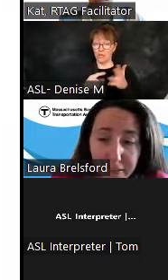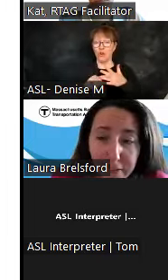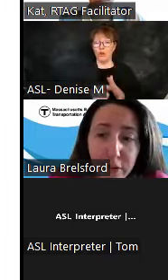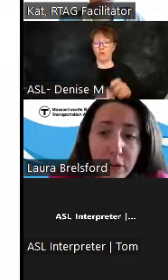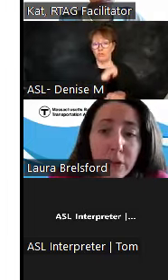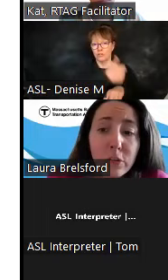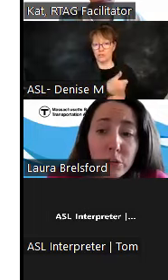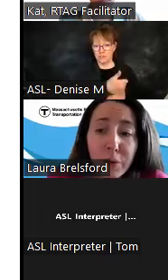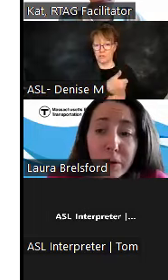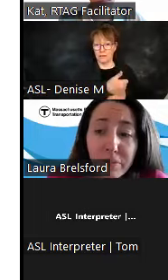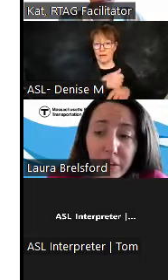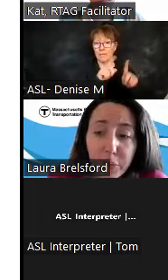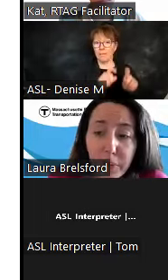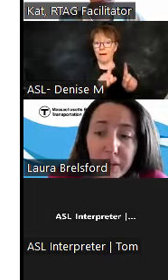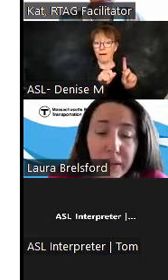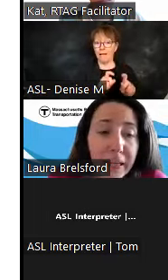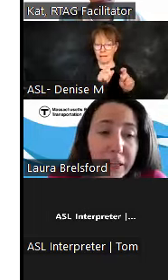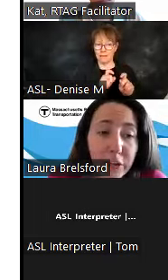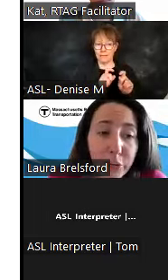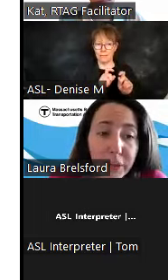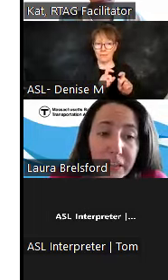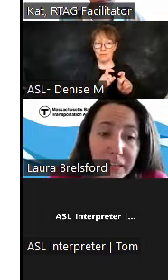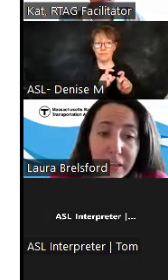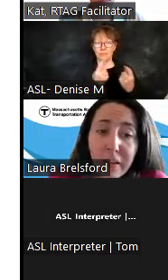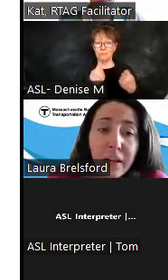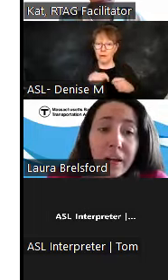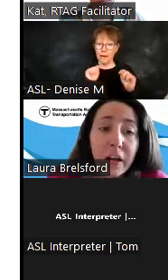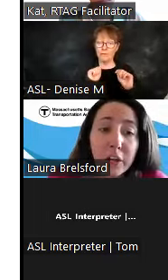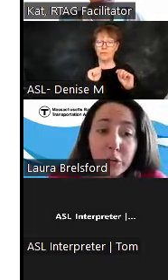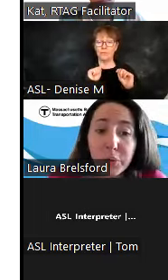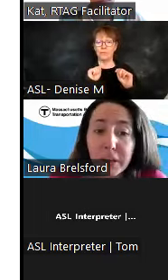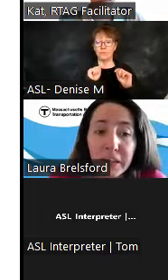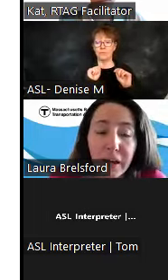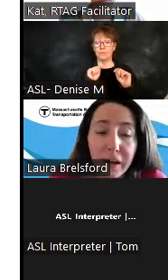pilot to evaluate a newly